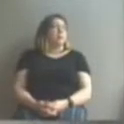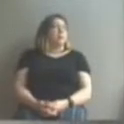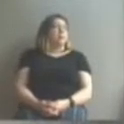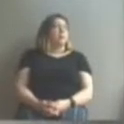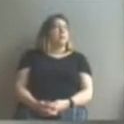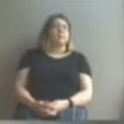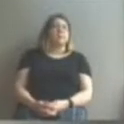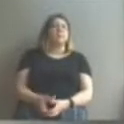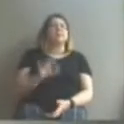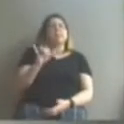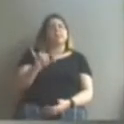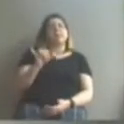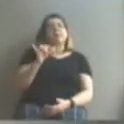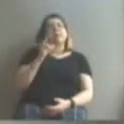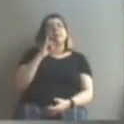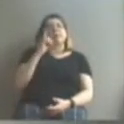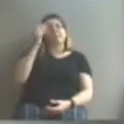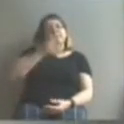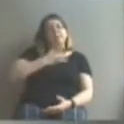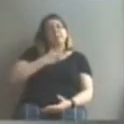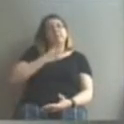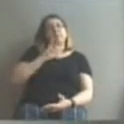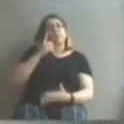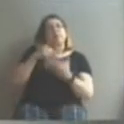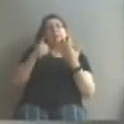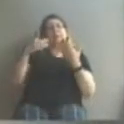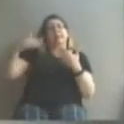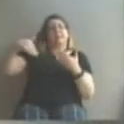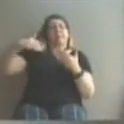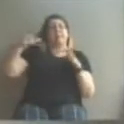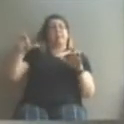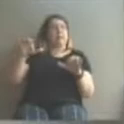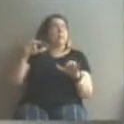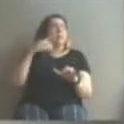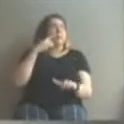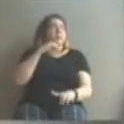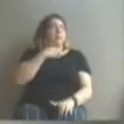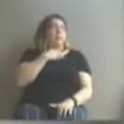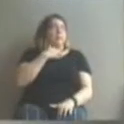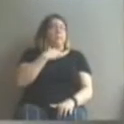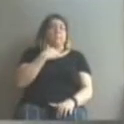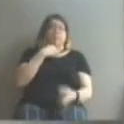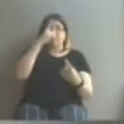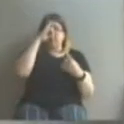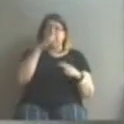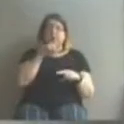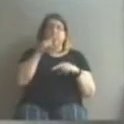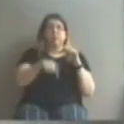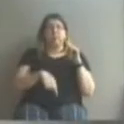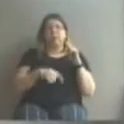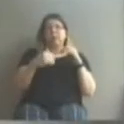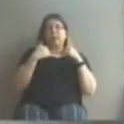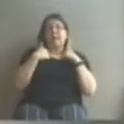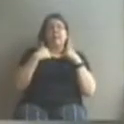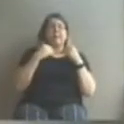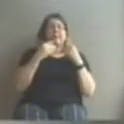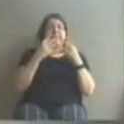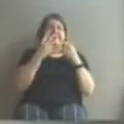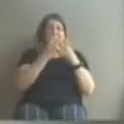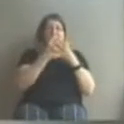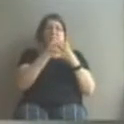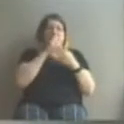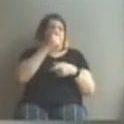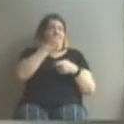taking into consideration what hasn't been done, because I was taking it for myself, like I agree, you know, you can't have furnace filters not being